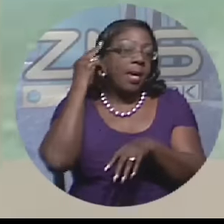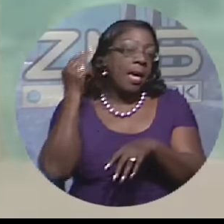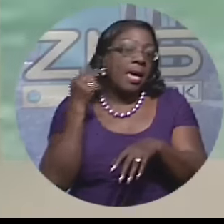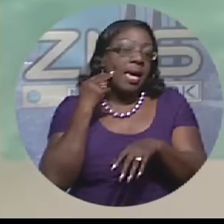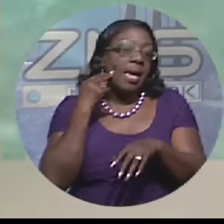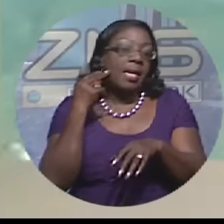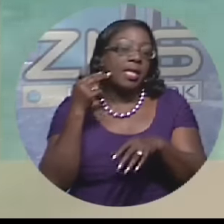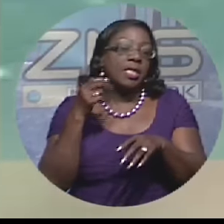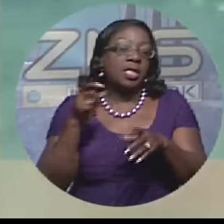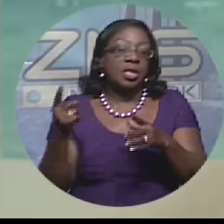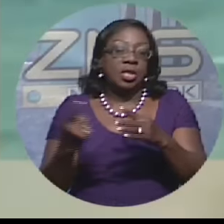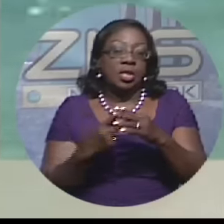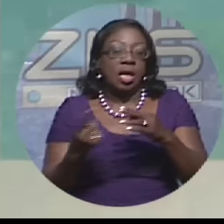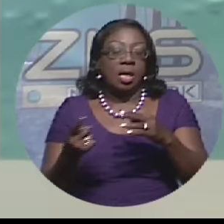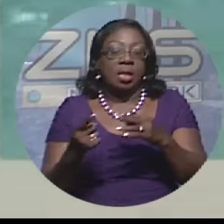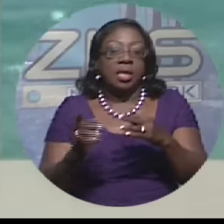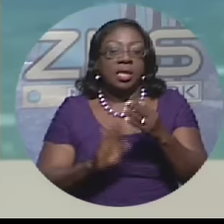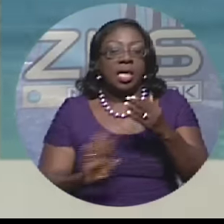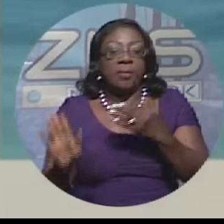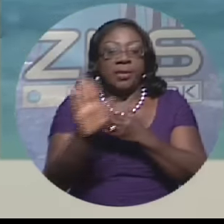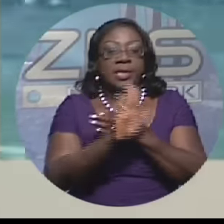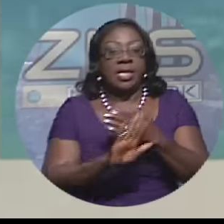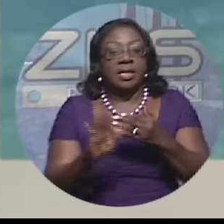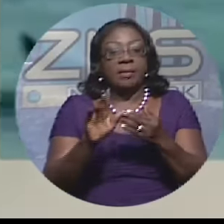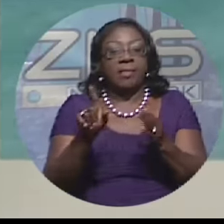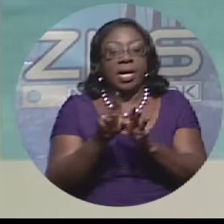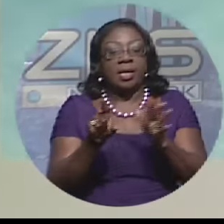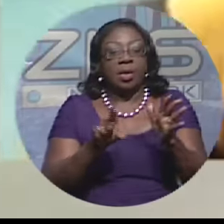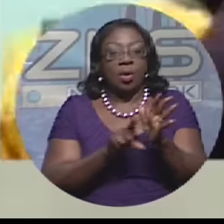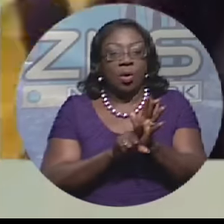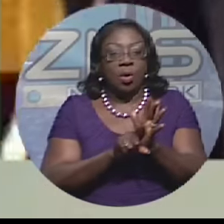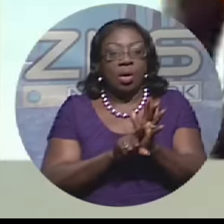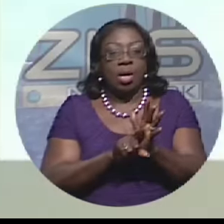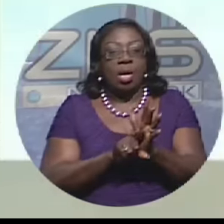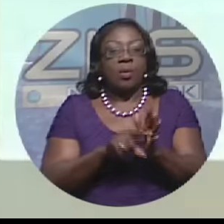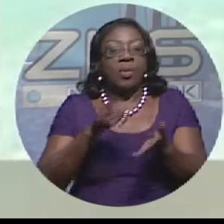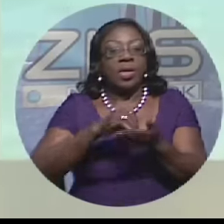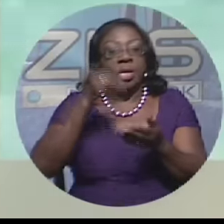2011. Tomorrow, we look at exactly how that species helps us all to eat.